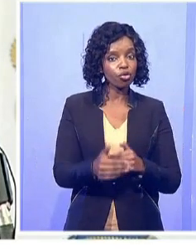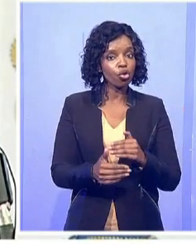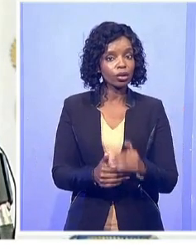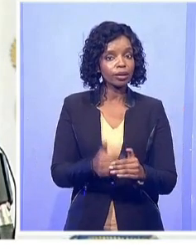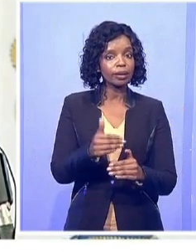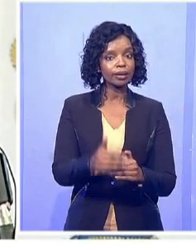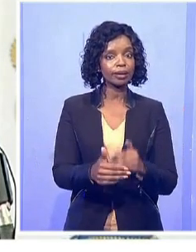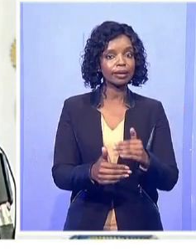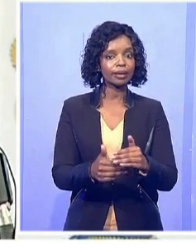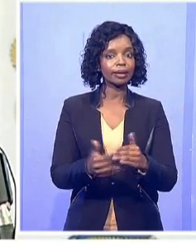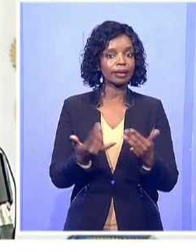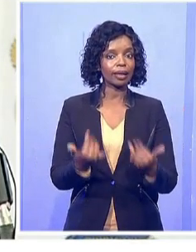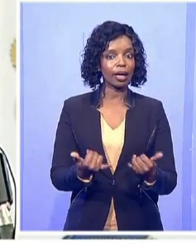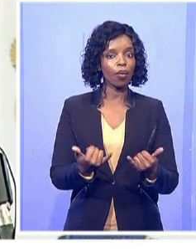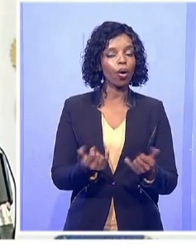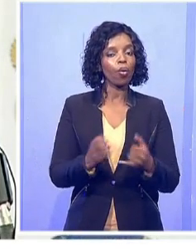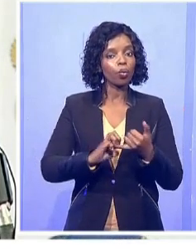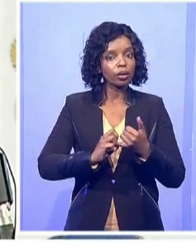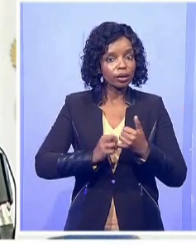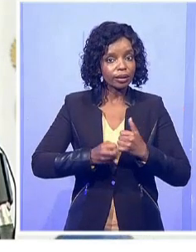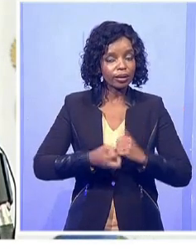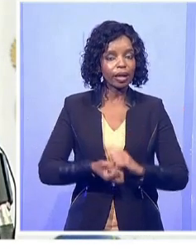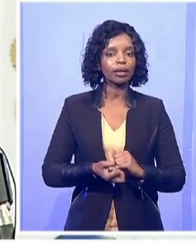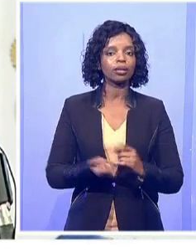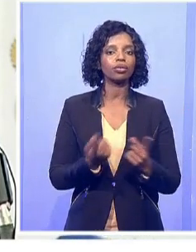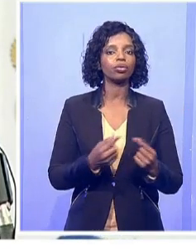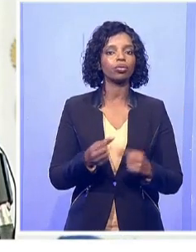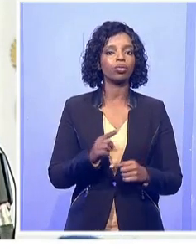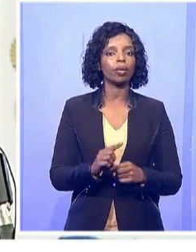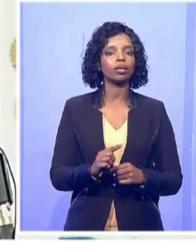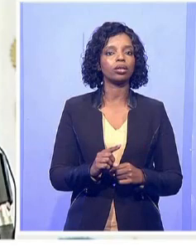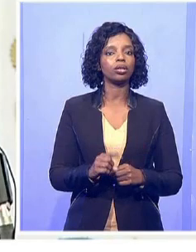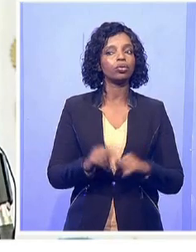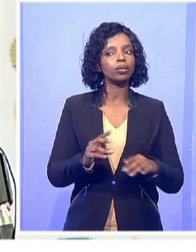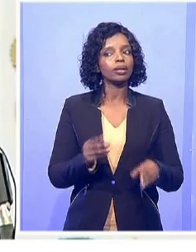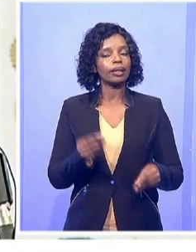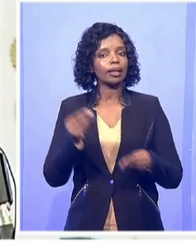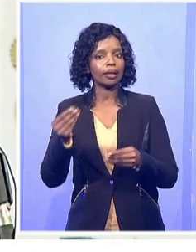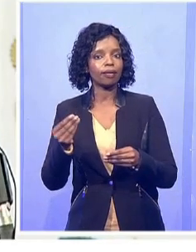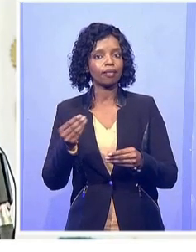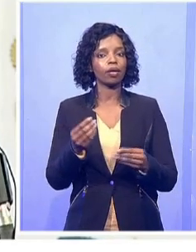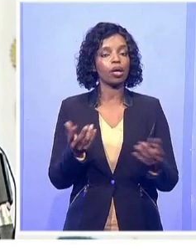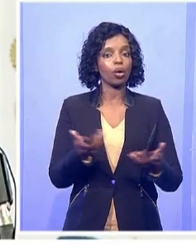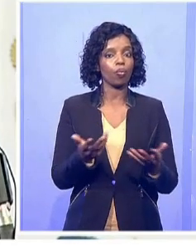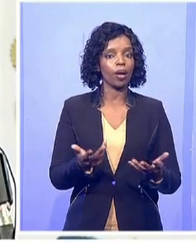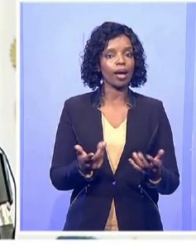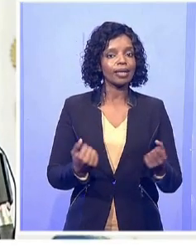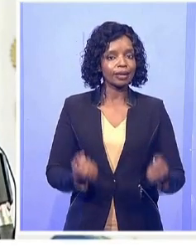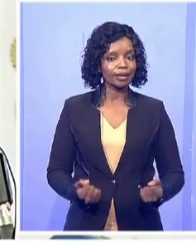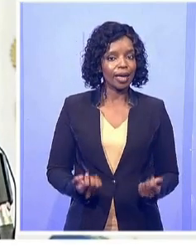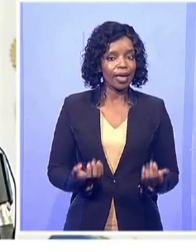on the services that you should be receiving,